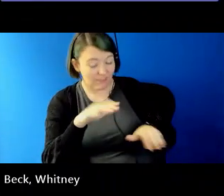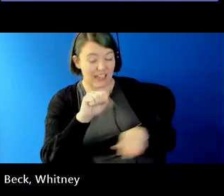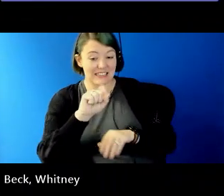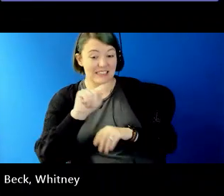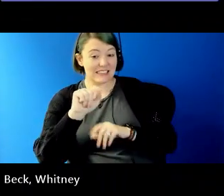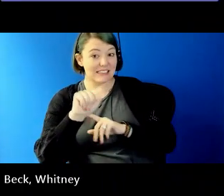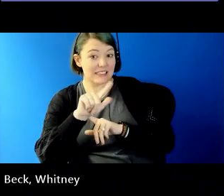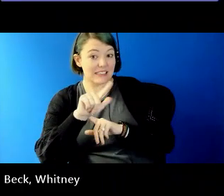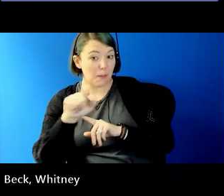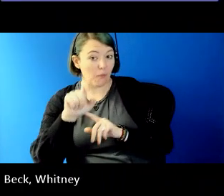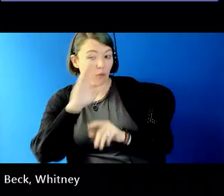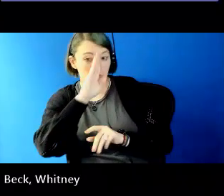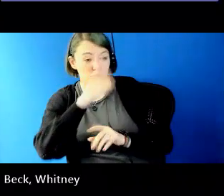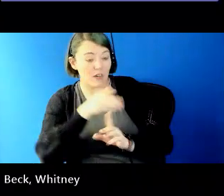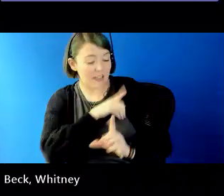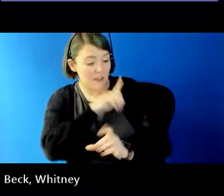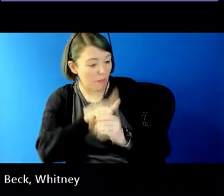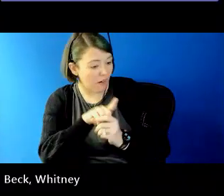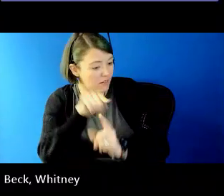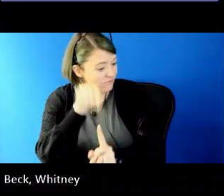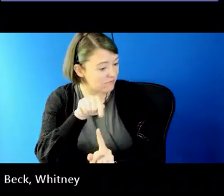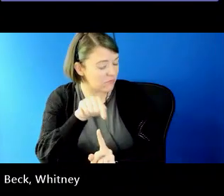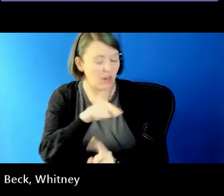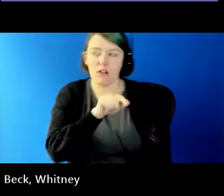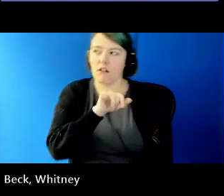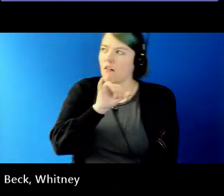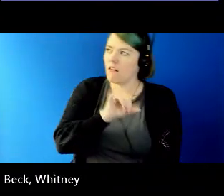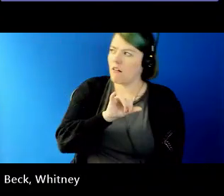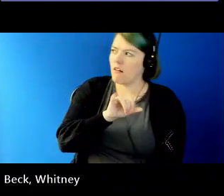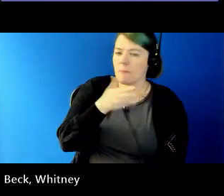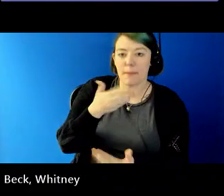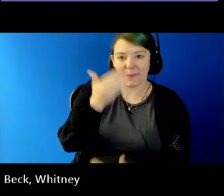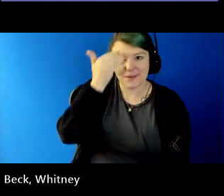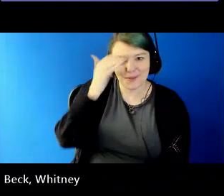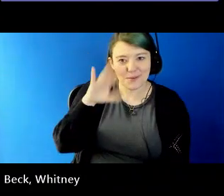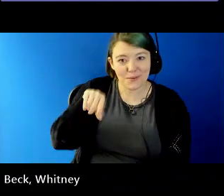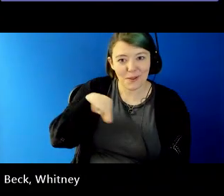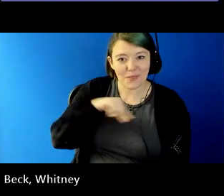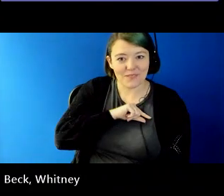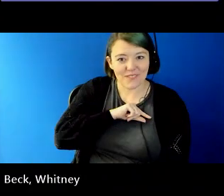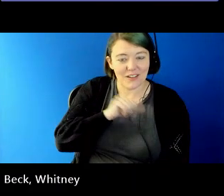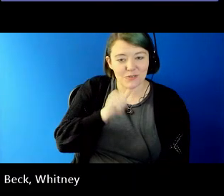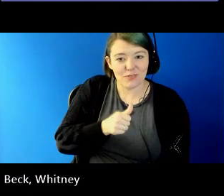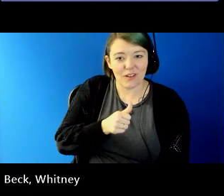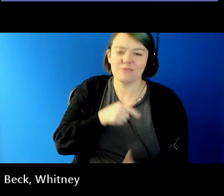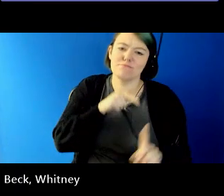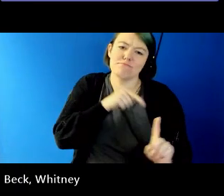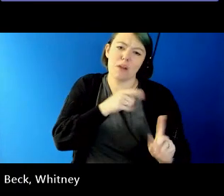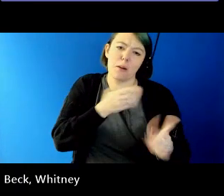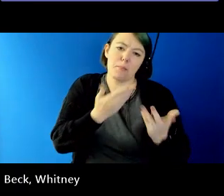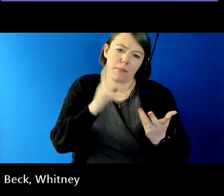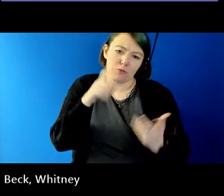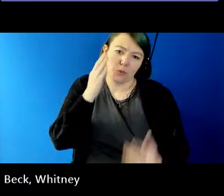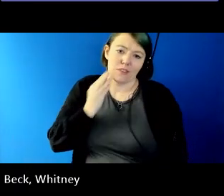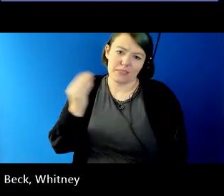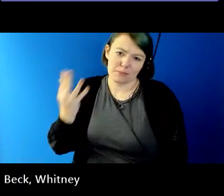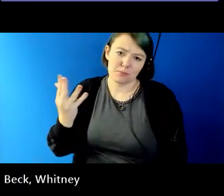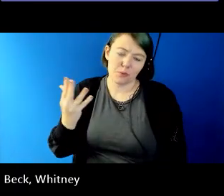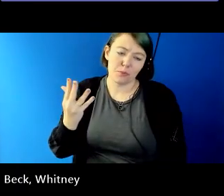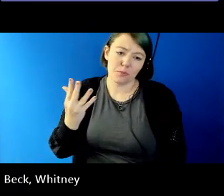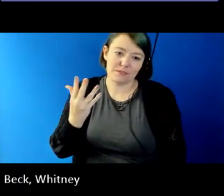direct deposit is. They may know if they're eligible or not. It's obviously up to the employee to possibly disclose that if they want to,